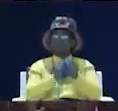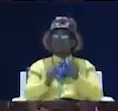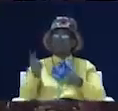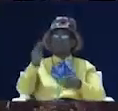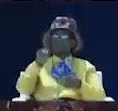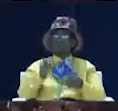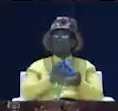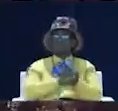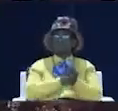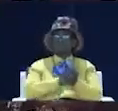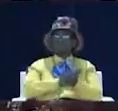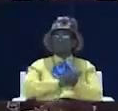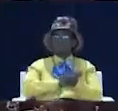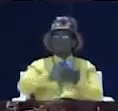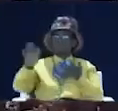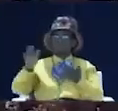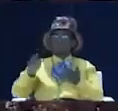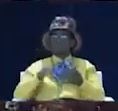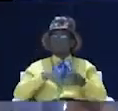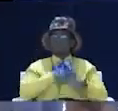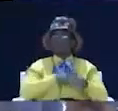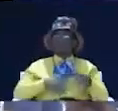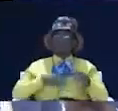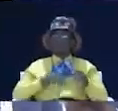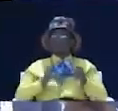Please, Lord God Almighty, come and dwell in them